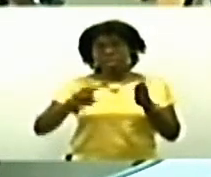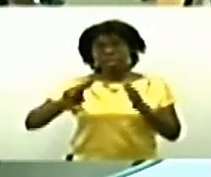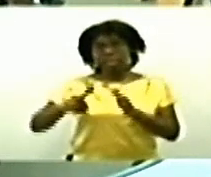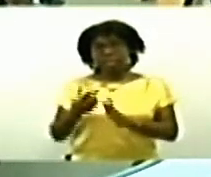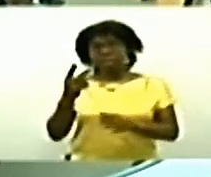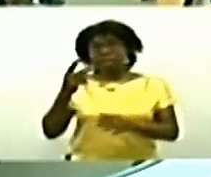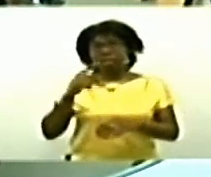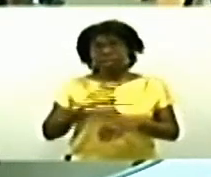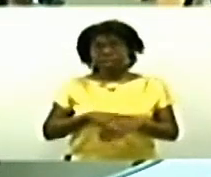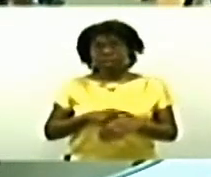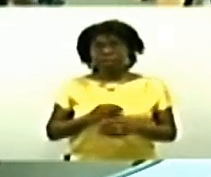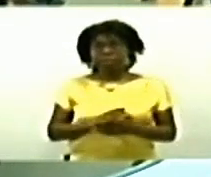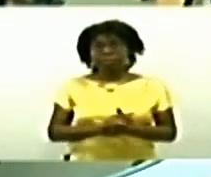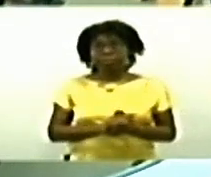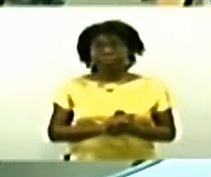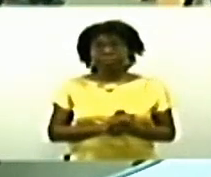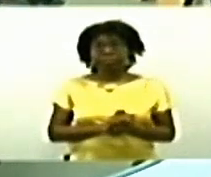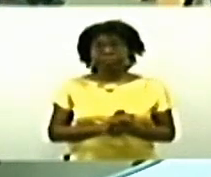Debate.